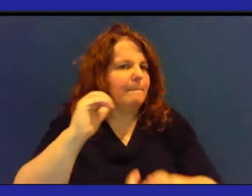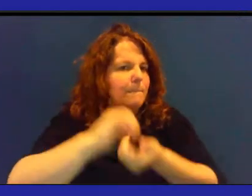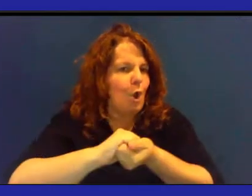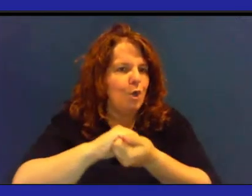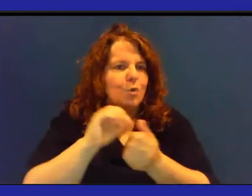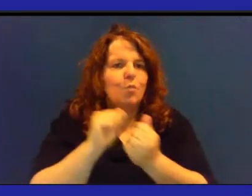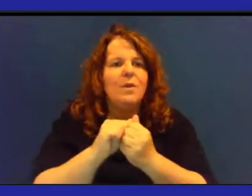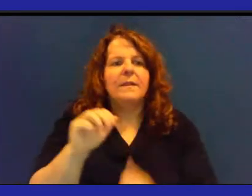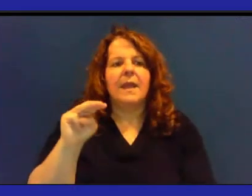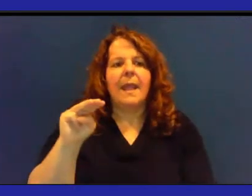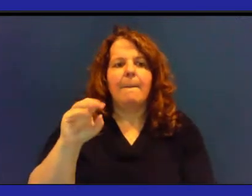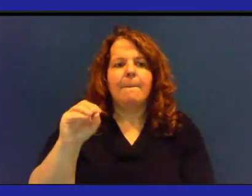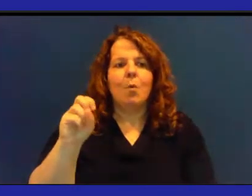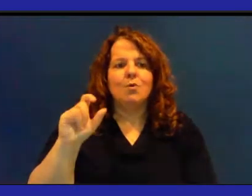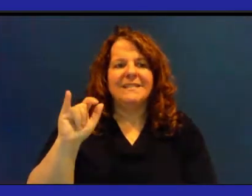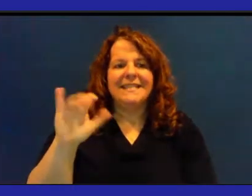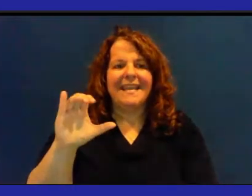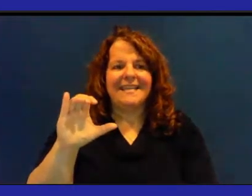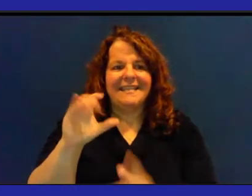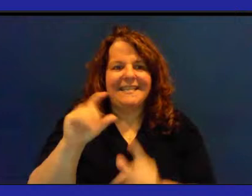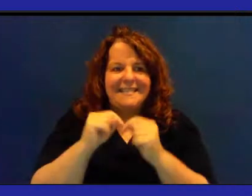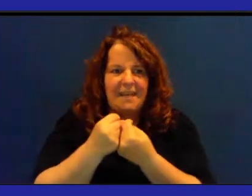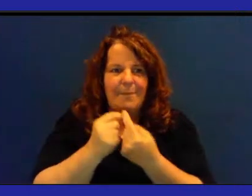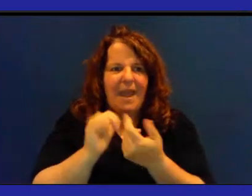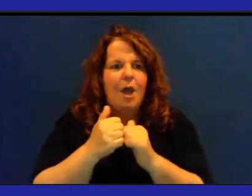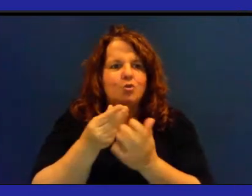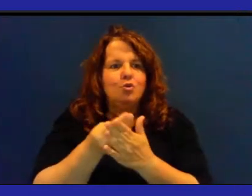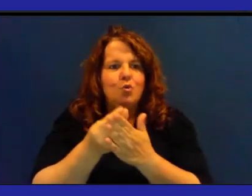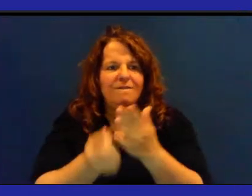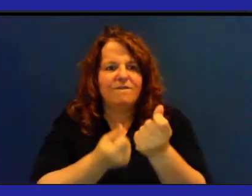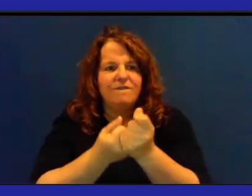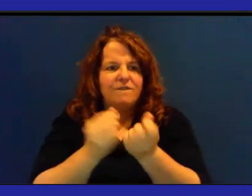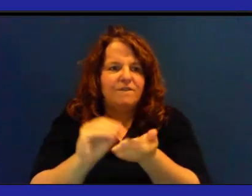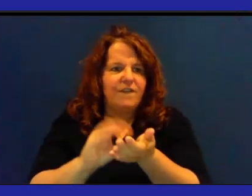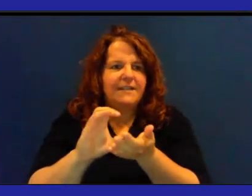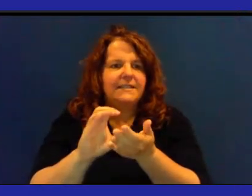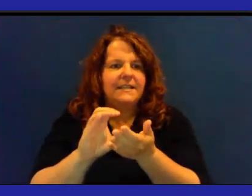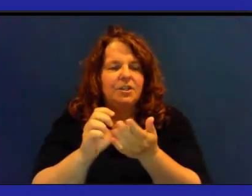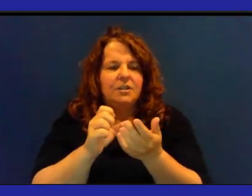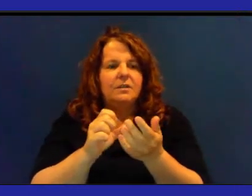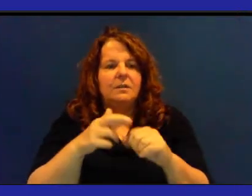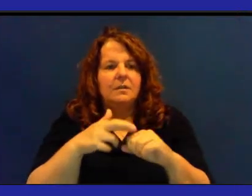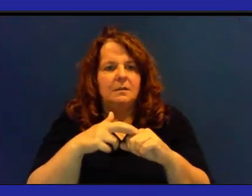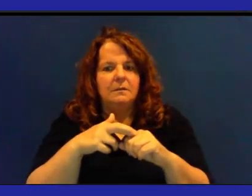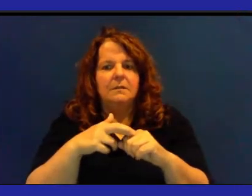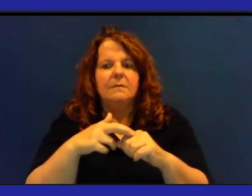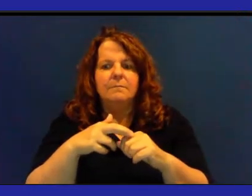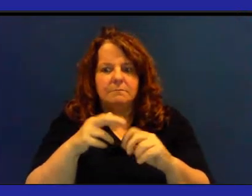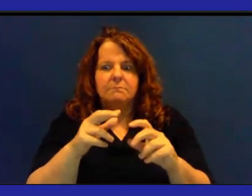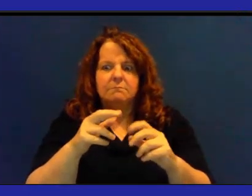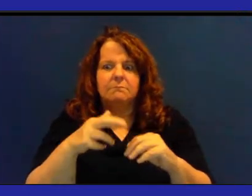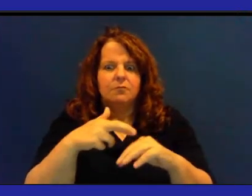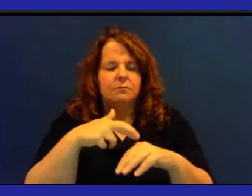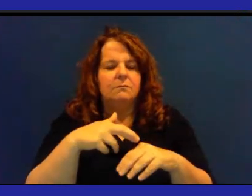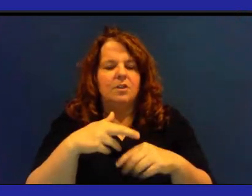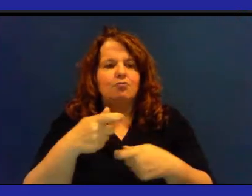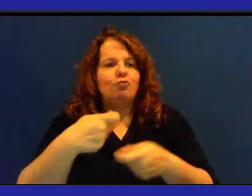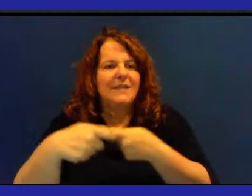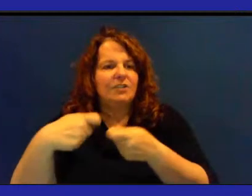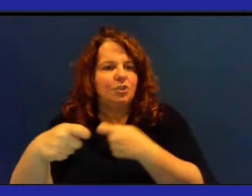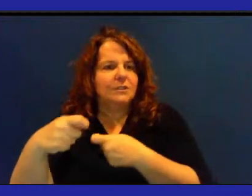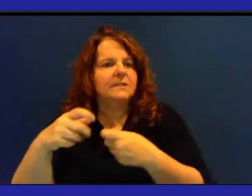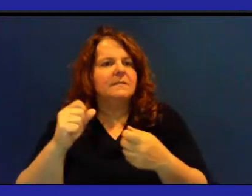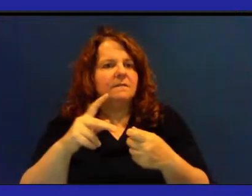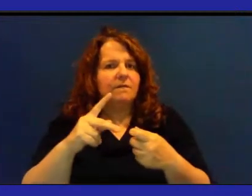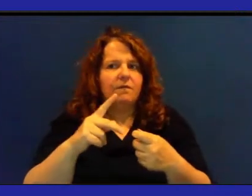team talking about funding these rotations of medical students from historically black colleges and